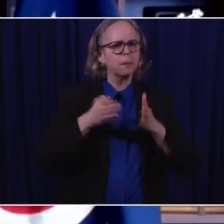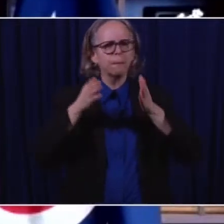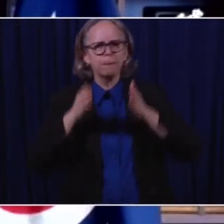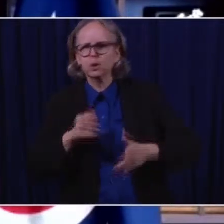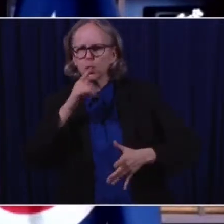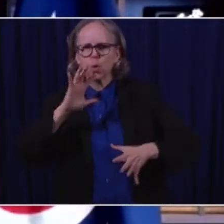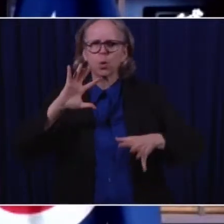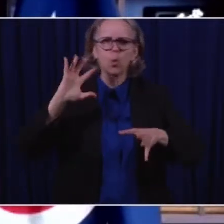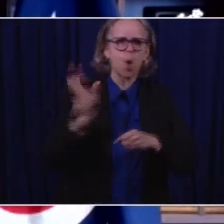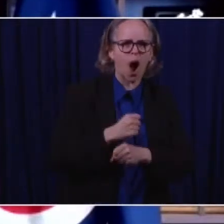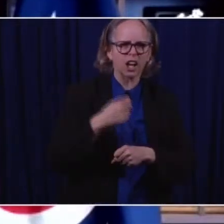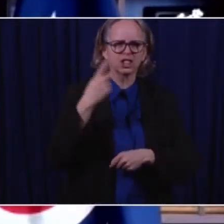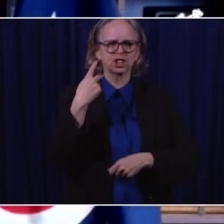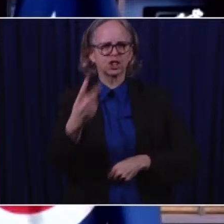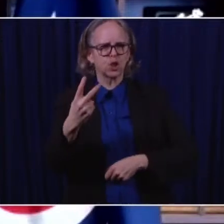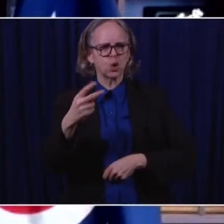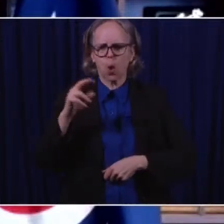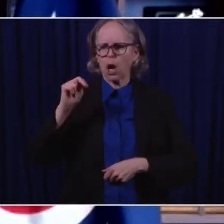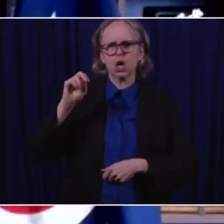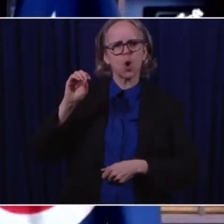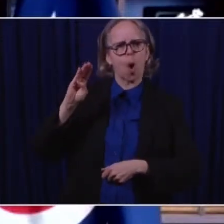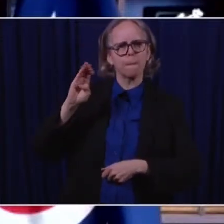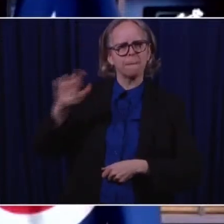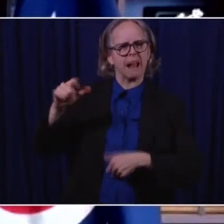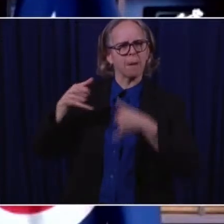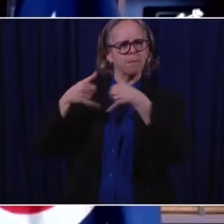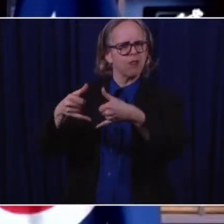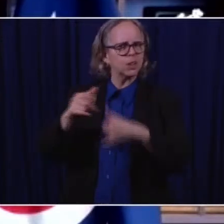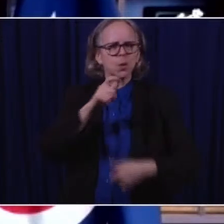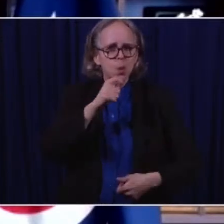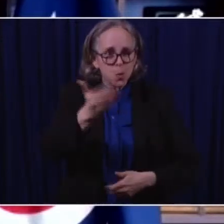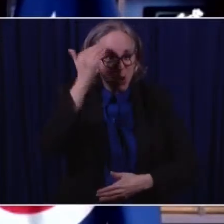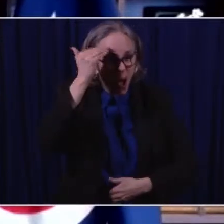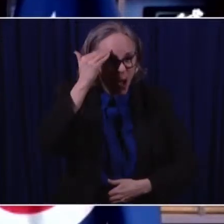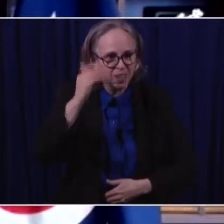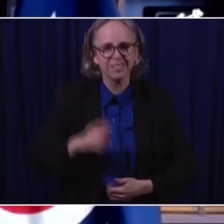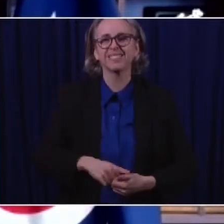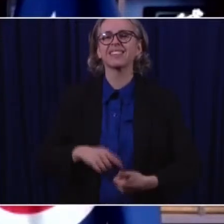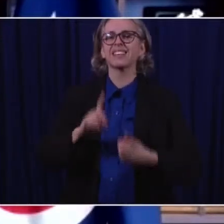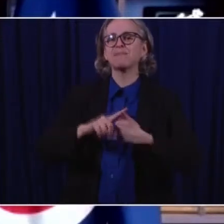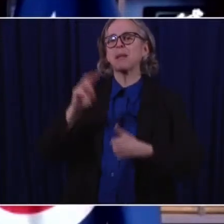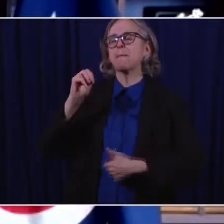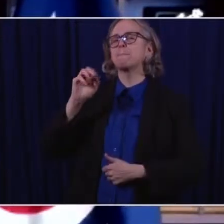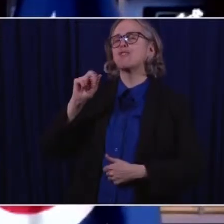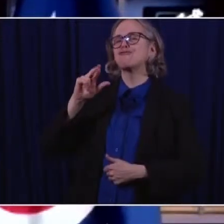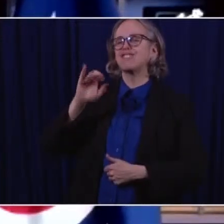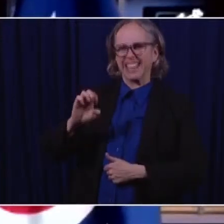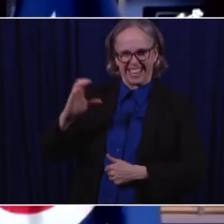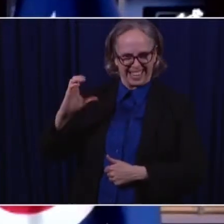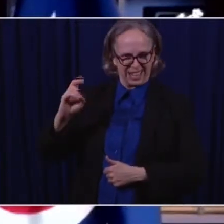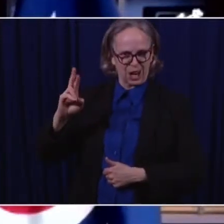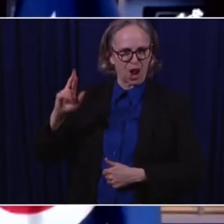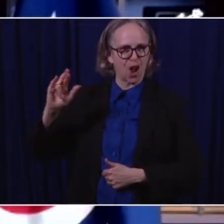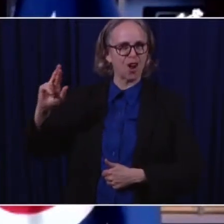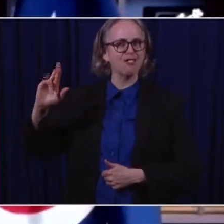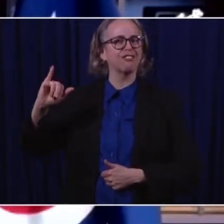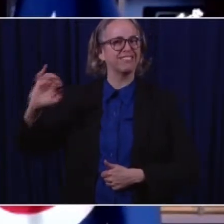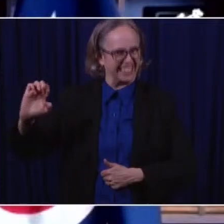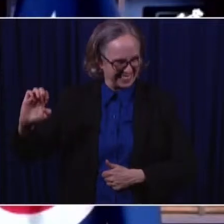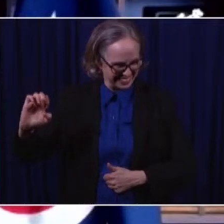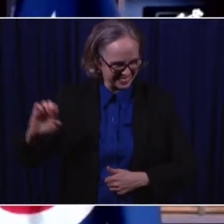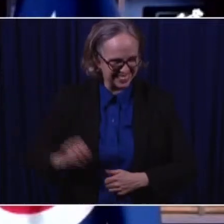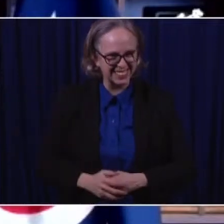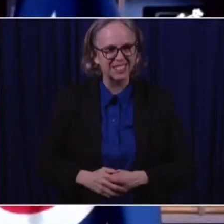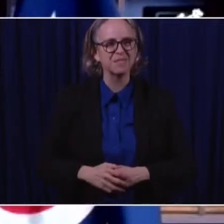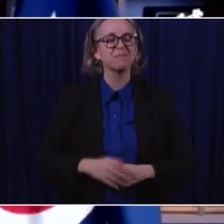was Marie Curie, and the leading researcher for Moderna was a